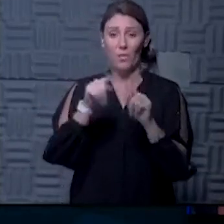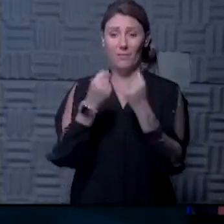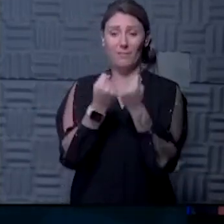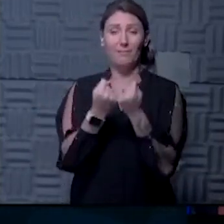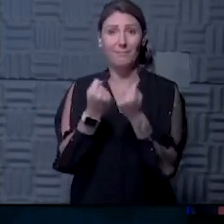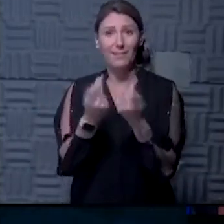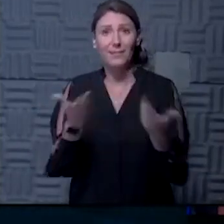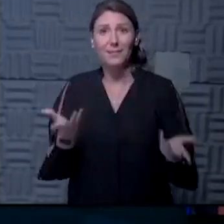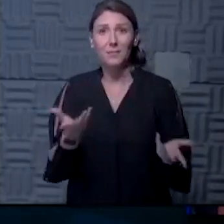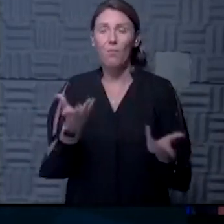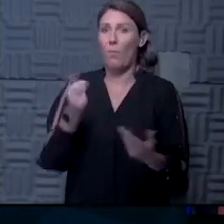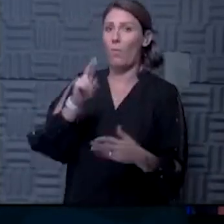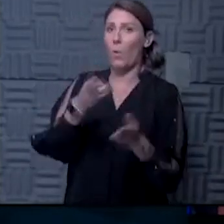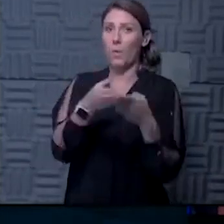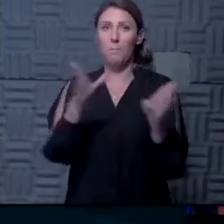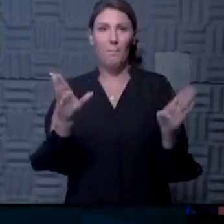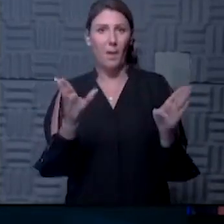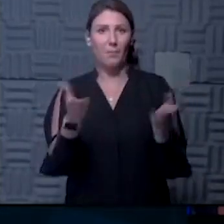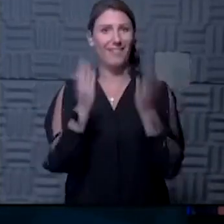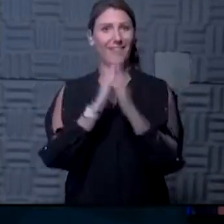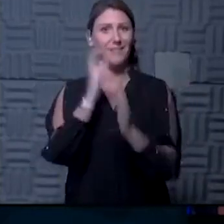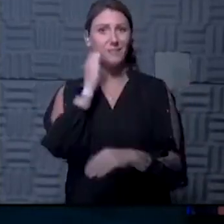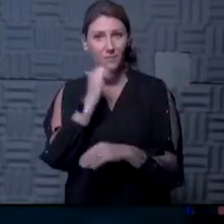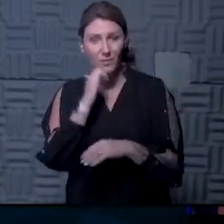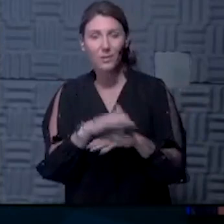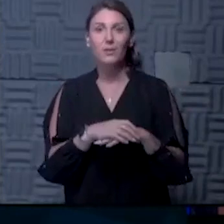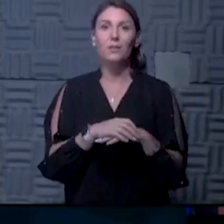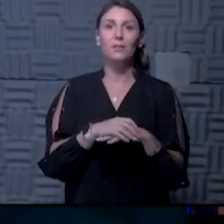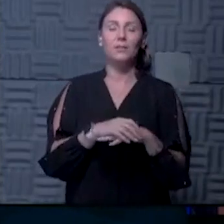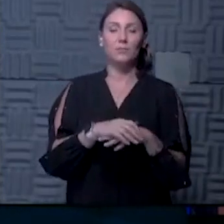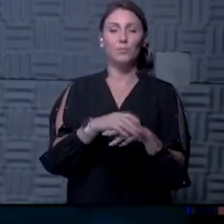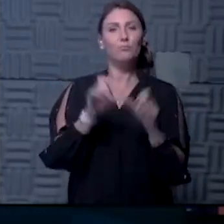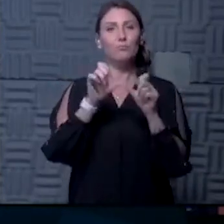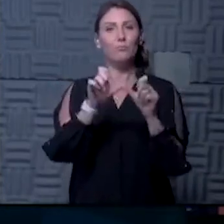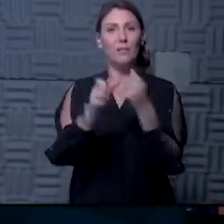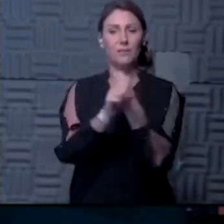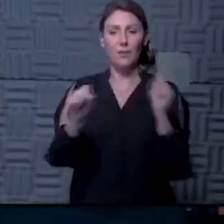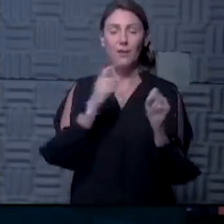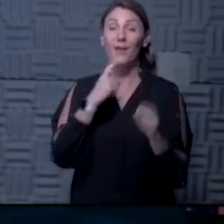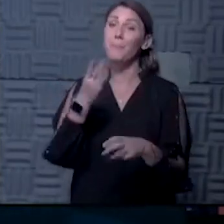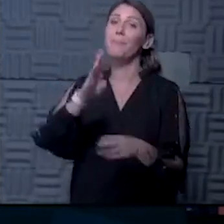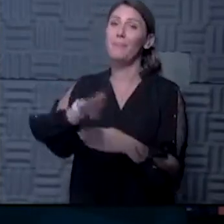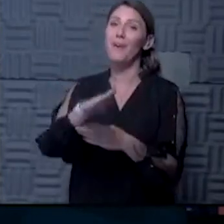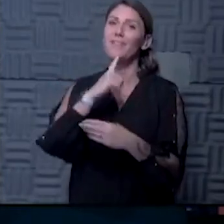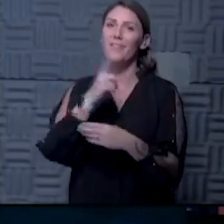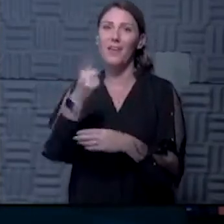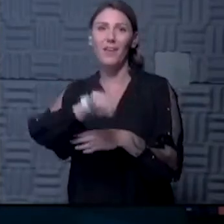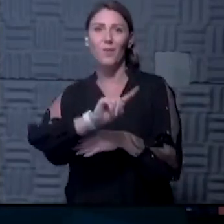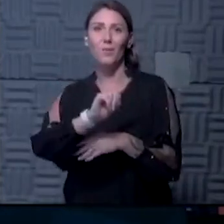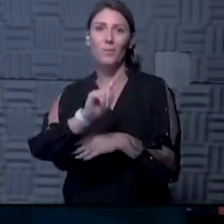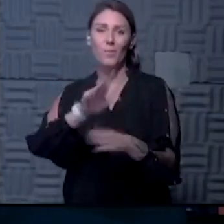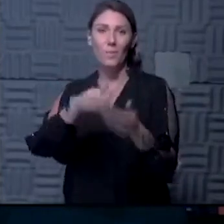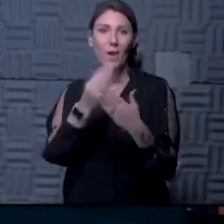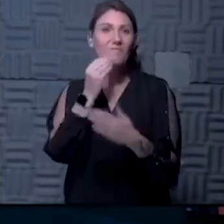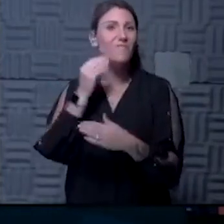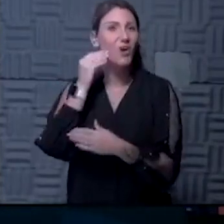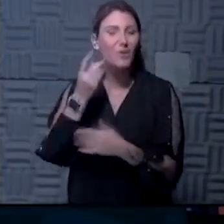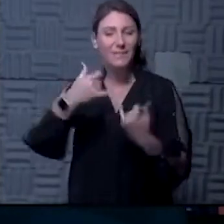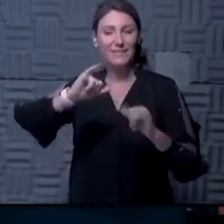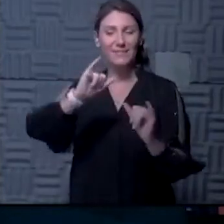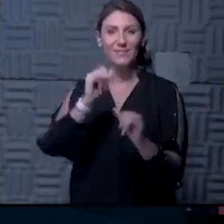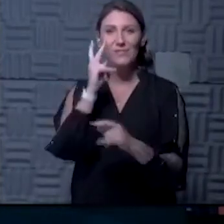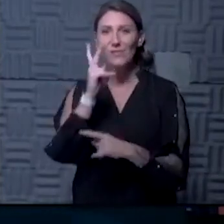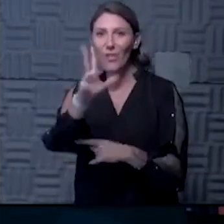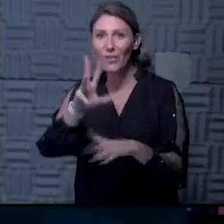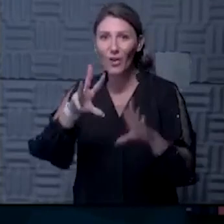members, or what we ask of our public every day, in trying to keep each other safe. Because I'm going to bet, even though they went home, they still got to see their family. They